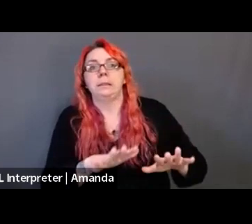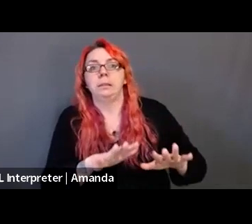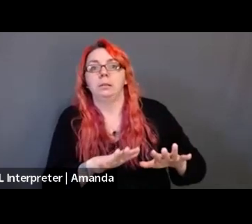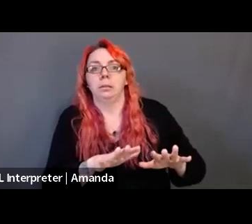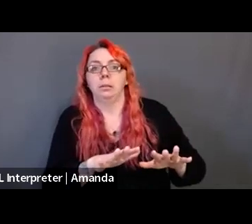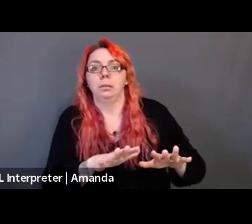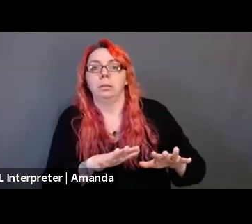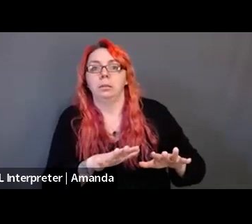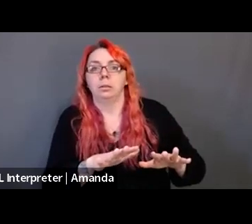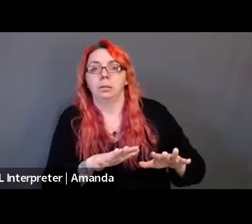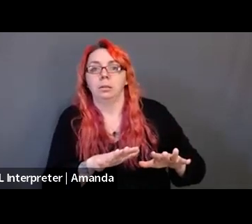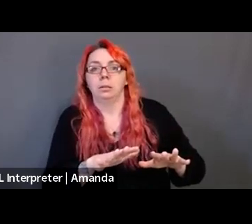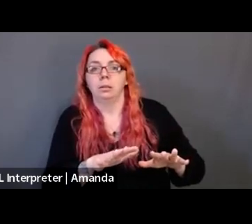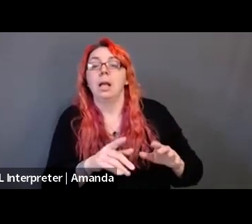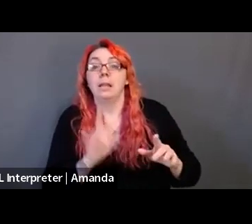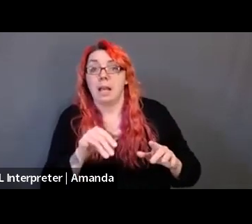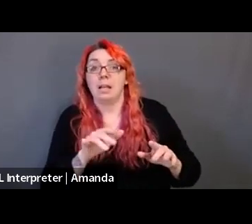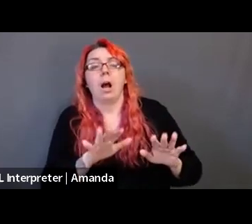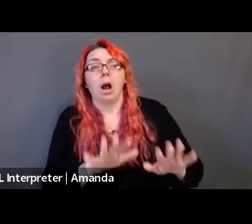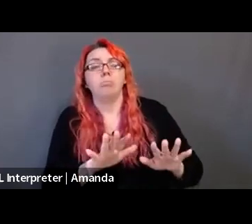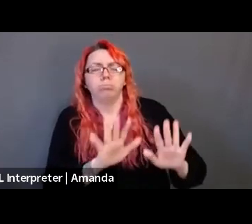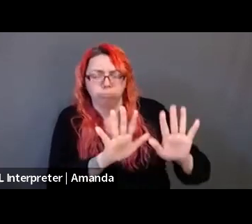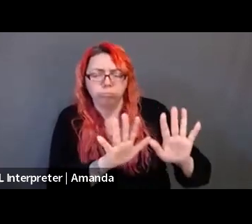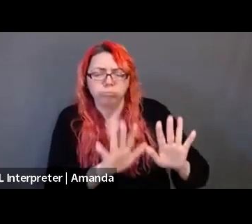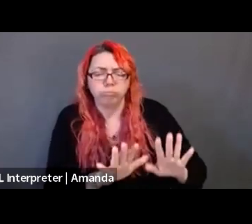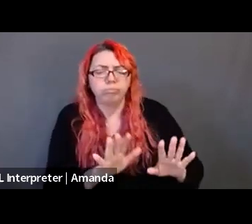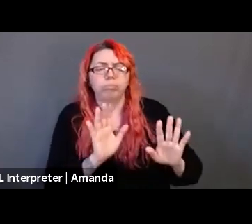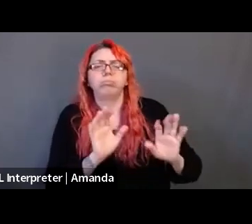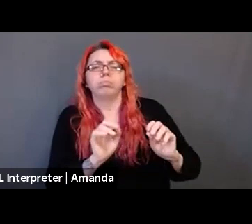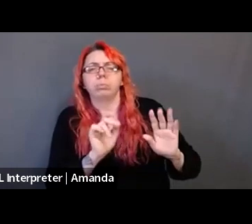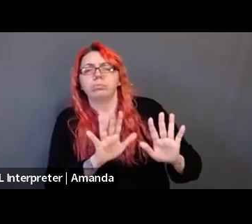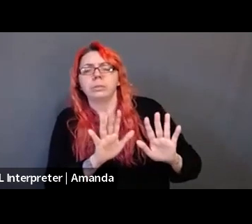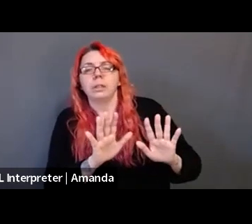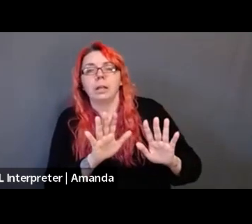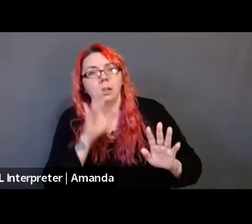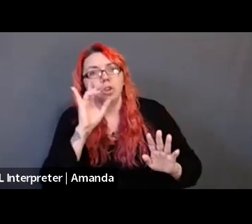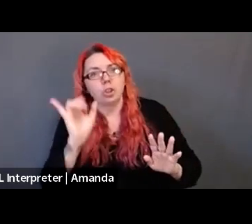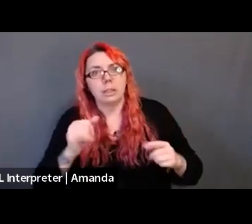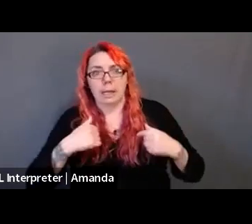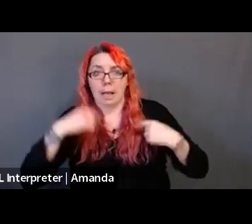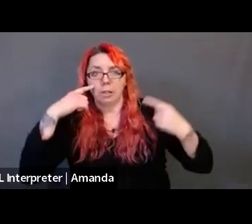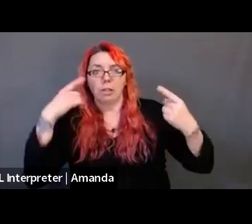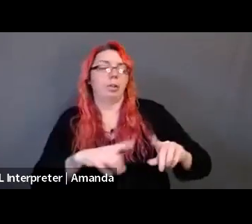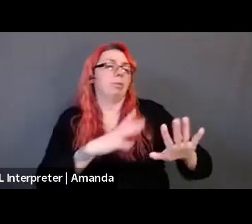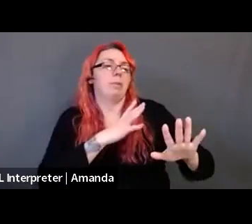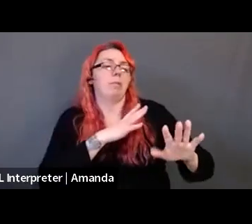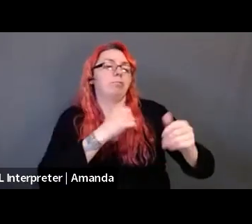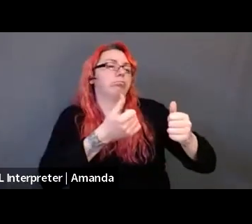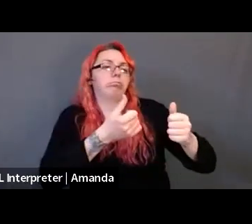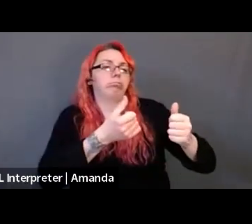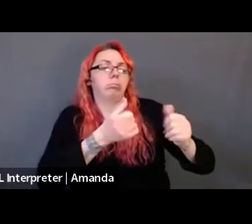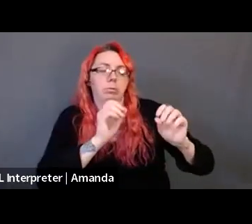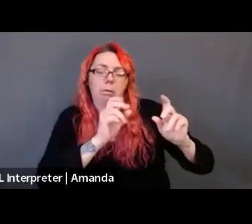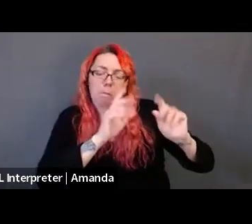it appears as agreement to the party that is saying or